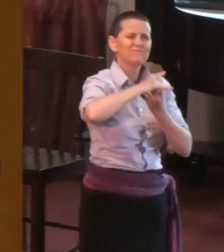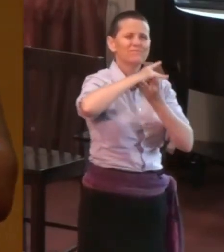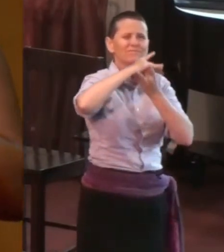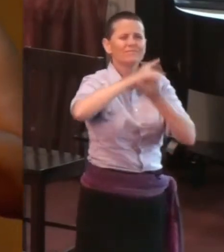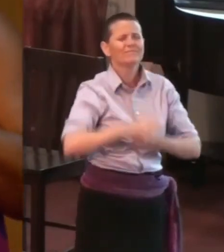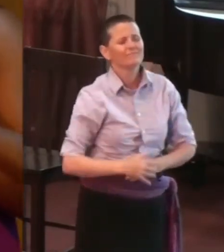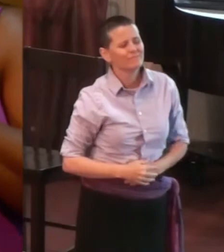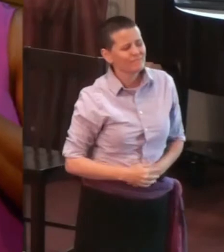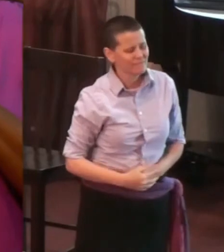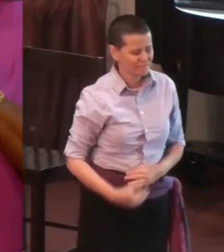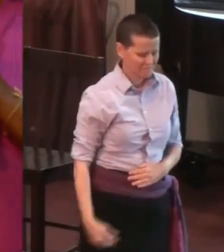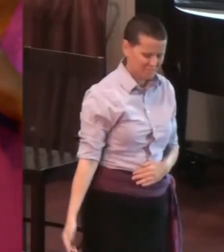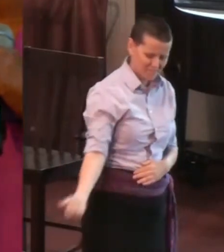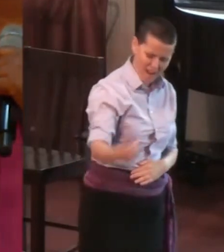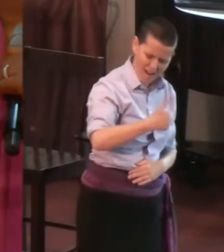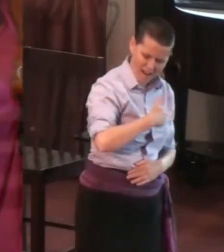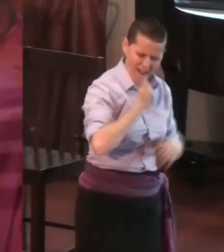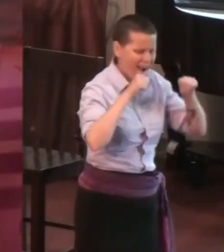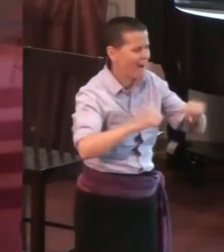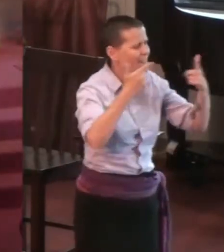You are why I find the